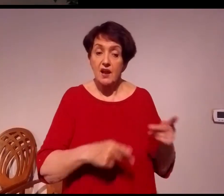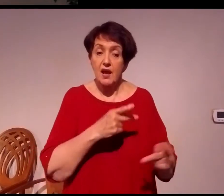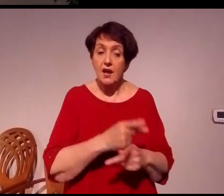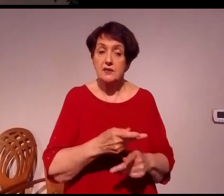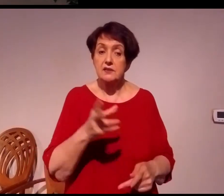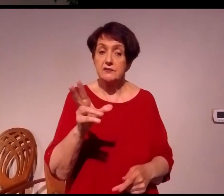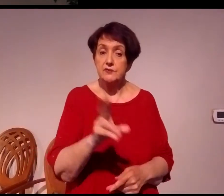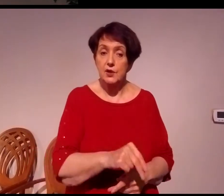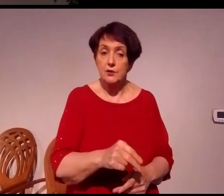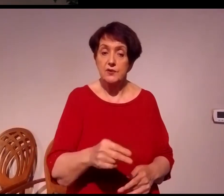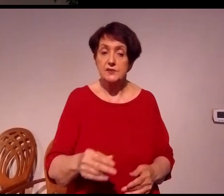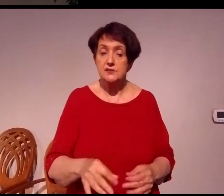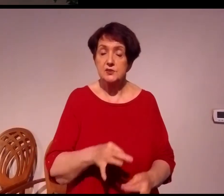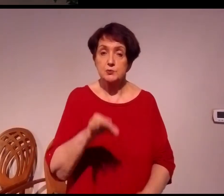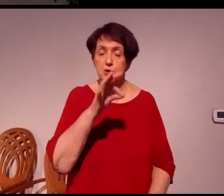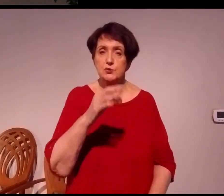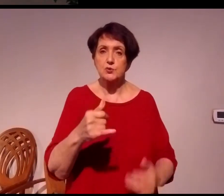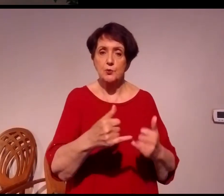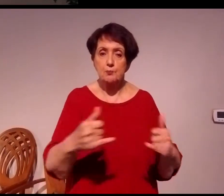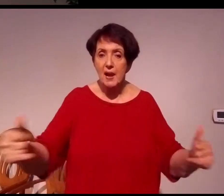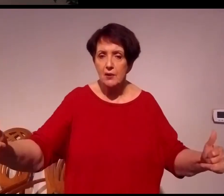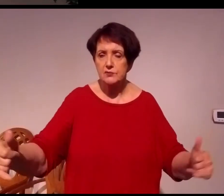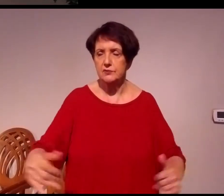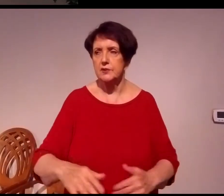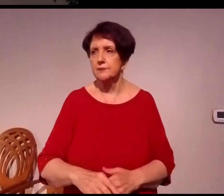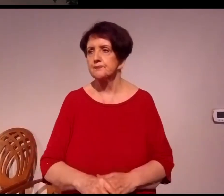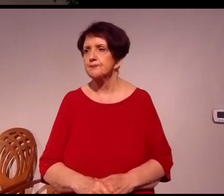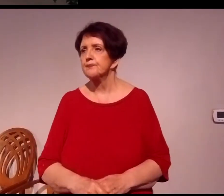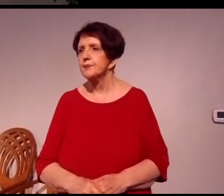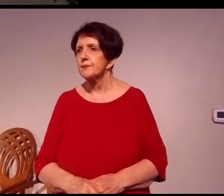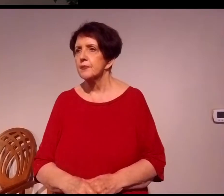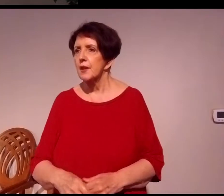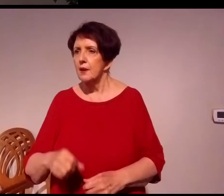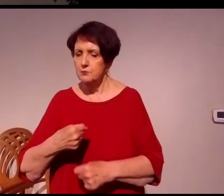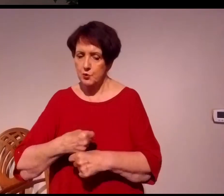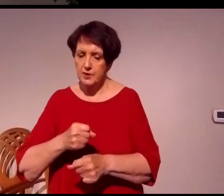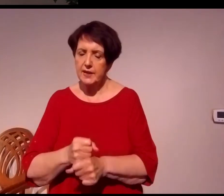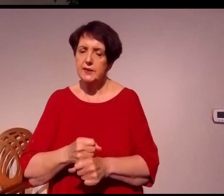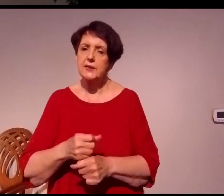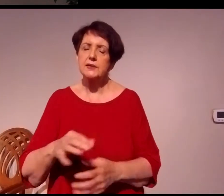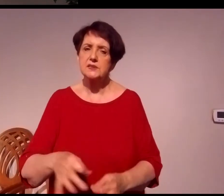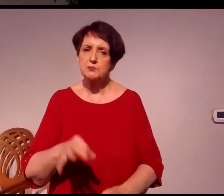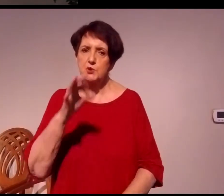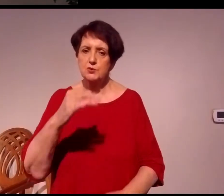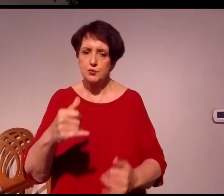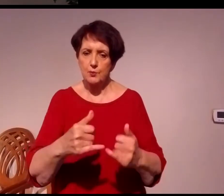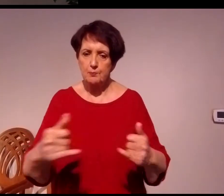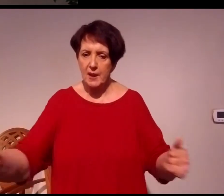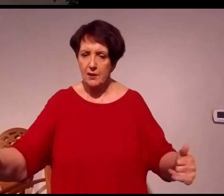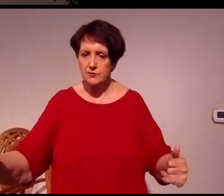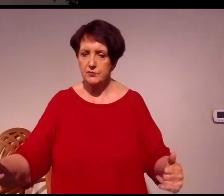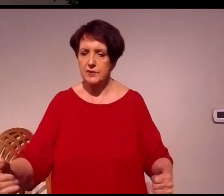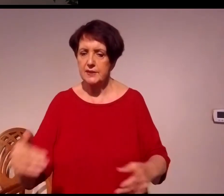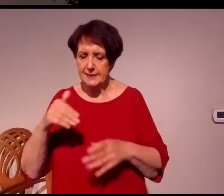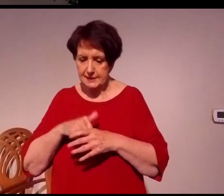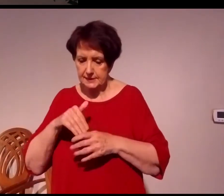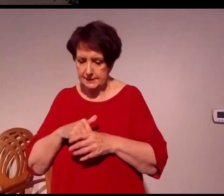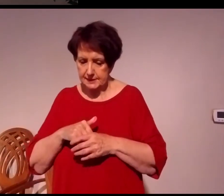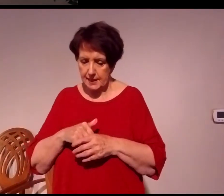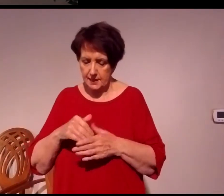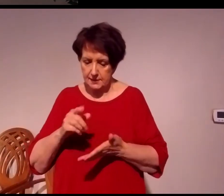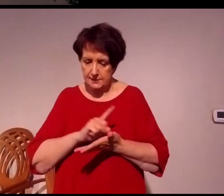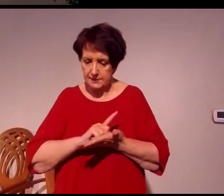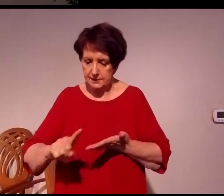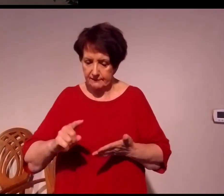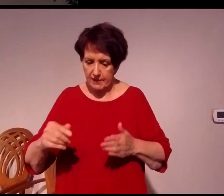spiritual boundary. I'm creating a spiritual boundary where inside me is the divine presence and the truth that I know